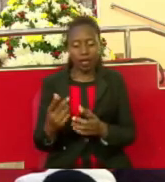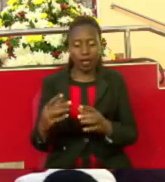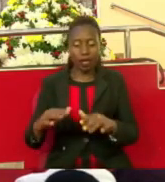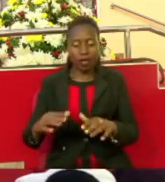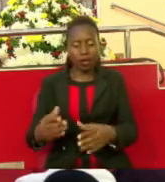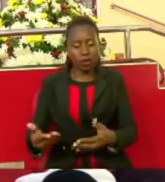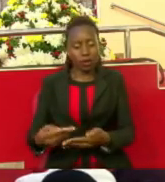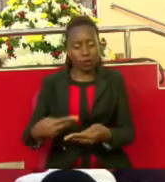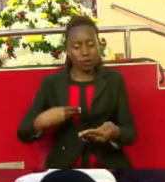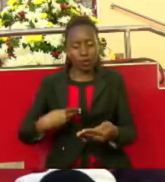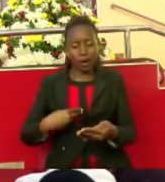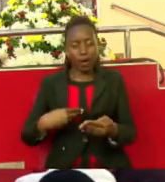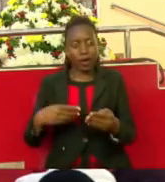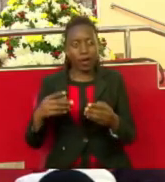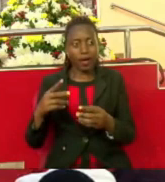and so forth.